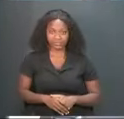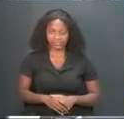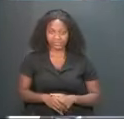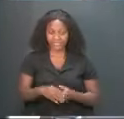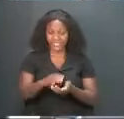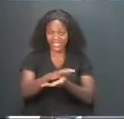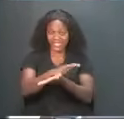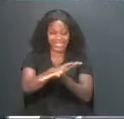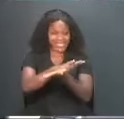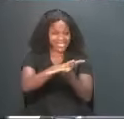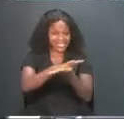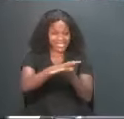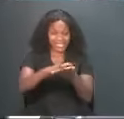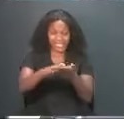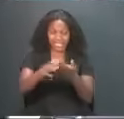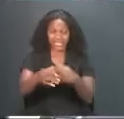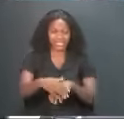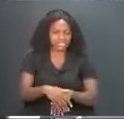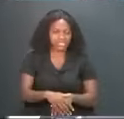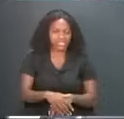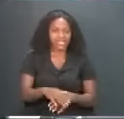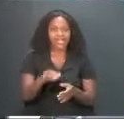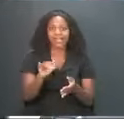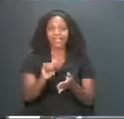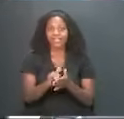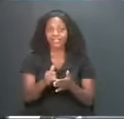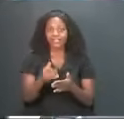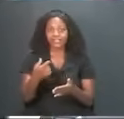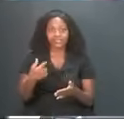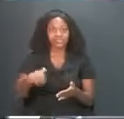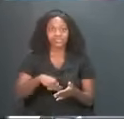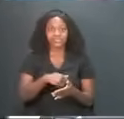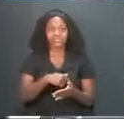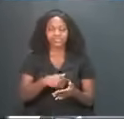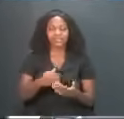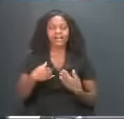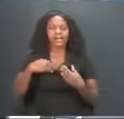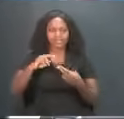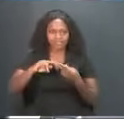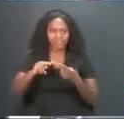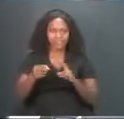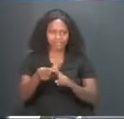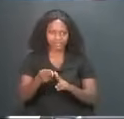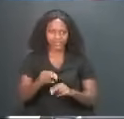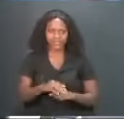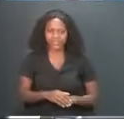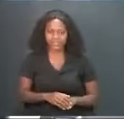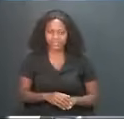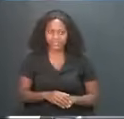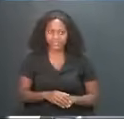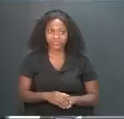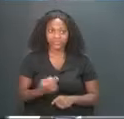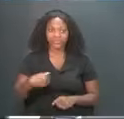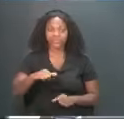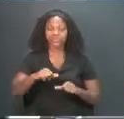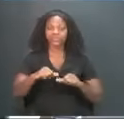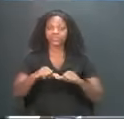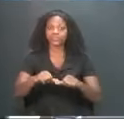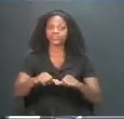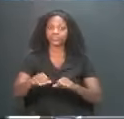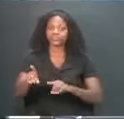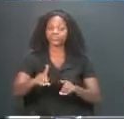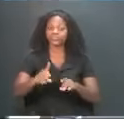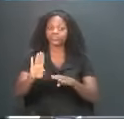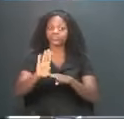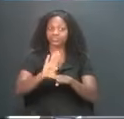that this side has the numbers and we can continue to